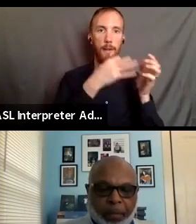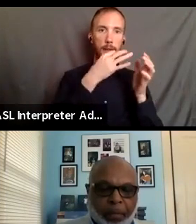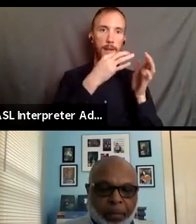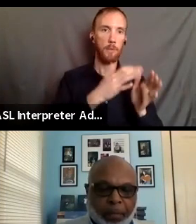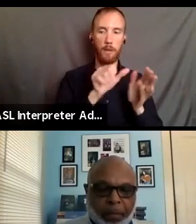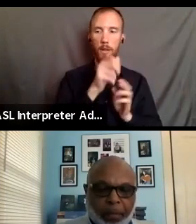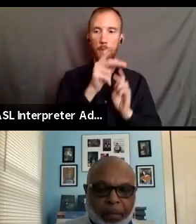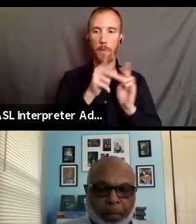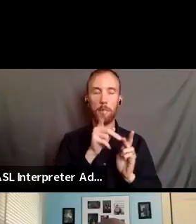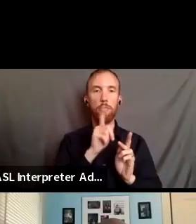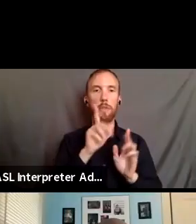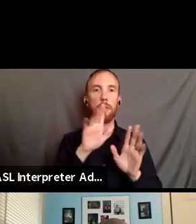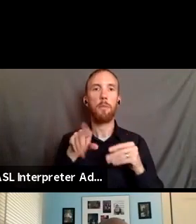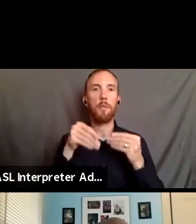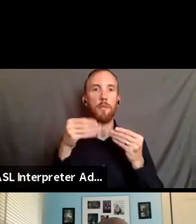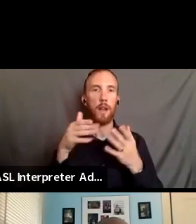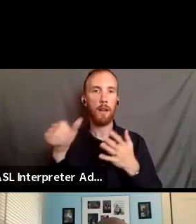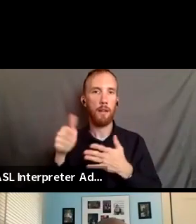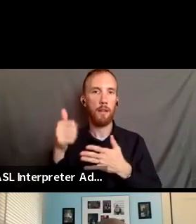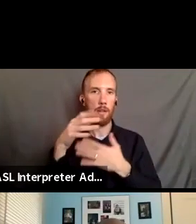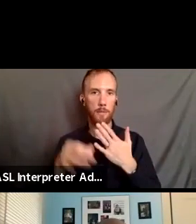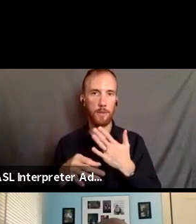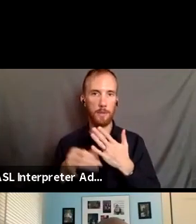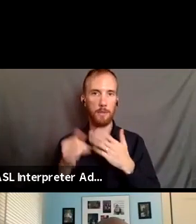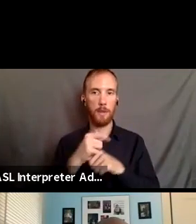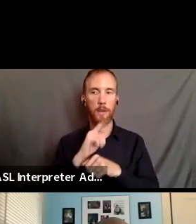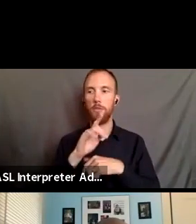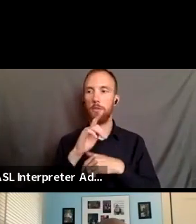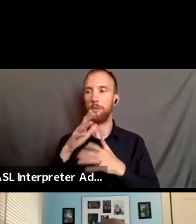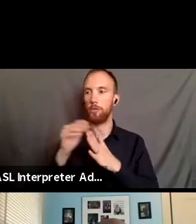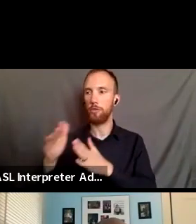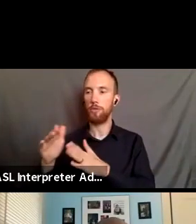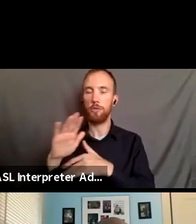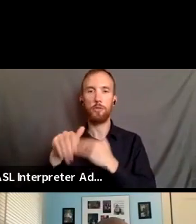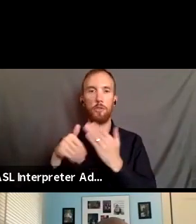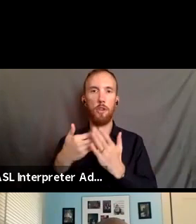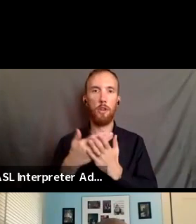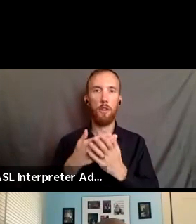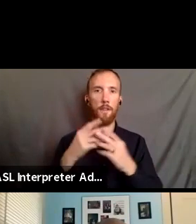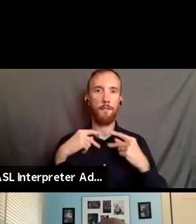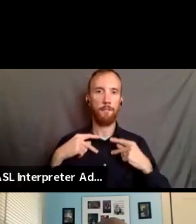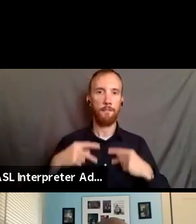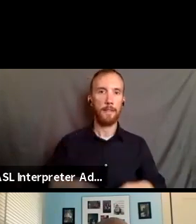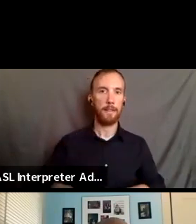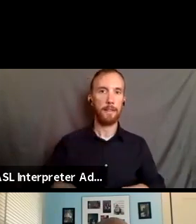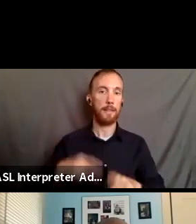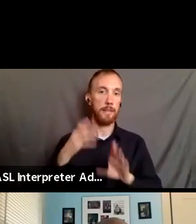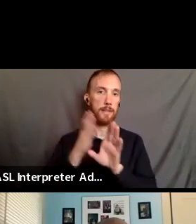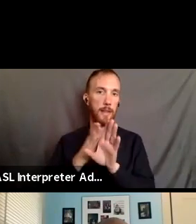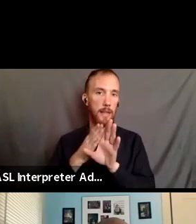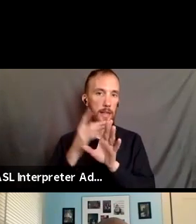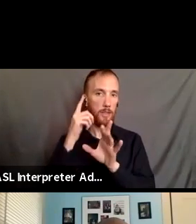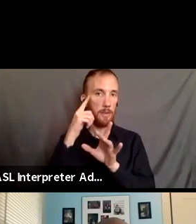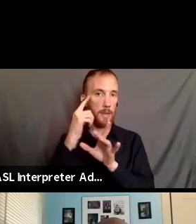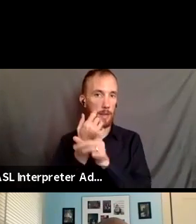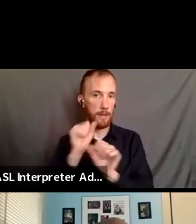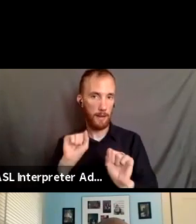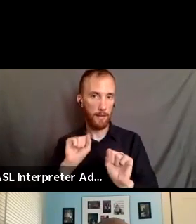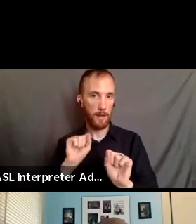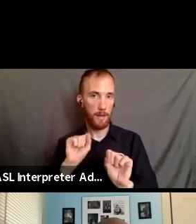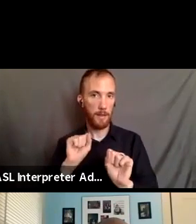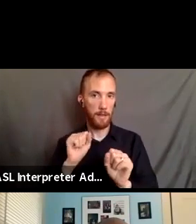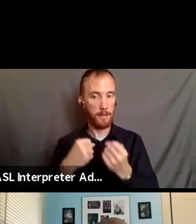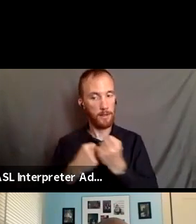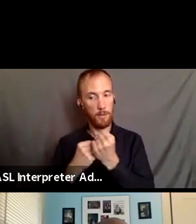ensure all of our students are physically and psychologically safe and that they're supported in their learning and growth this is an urgent need